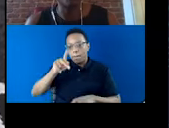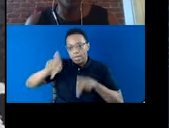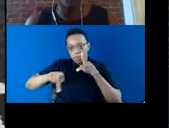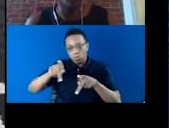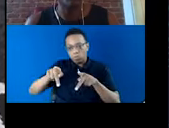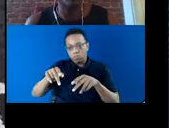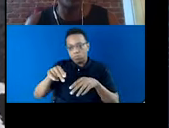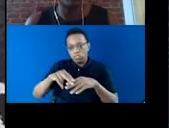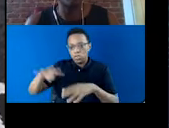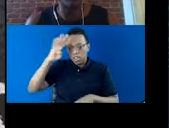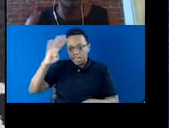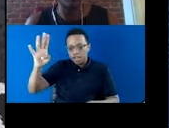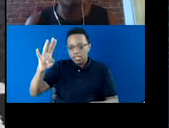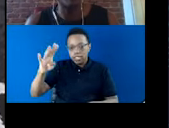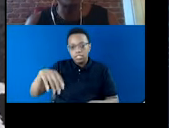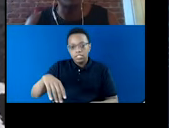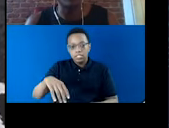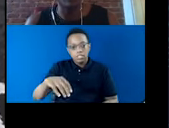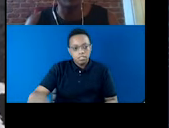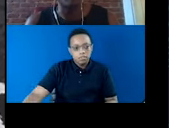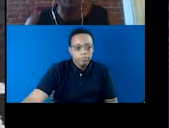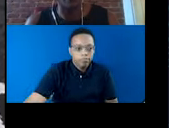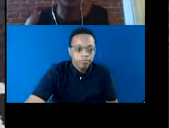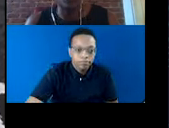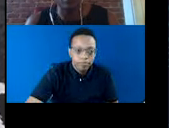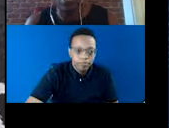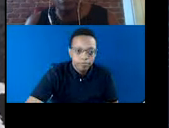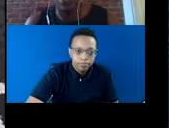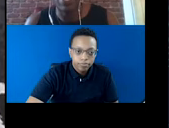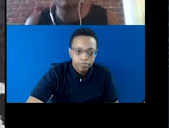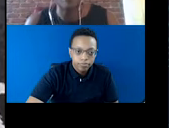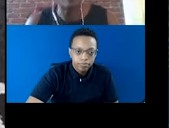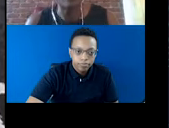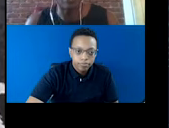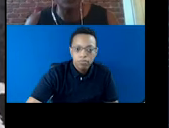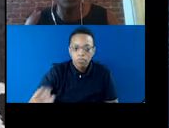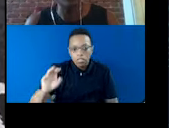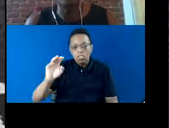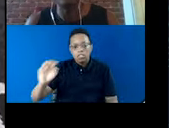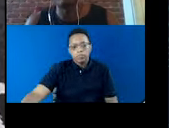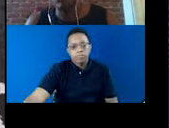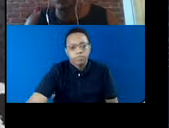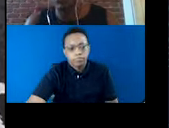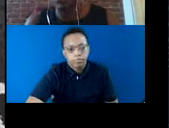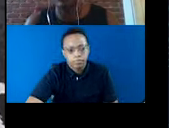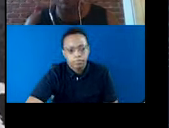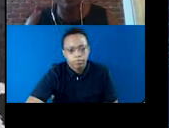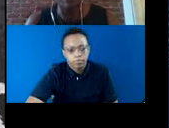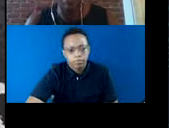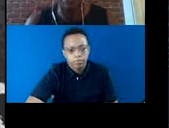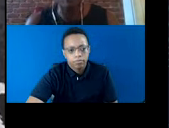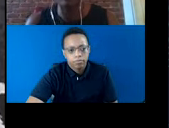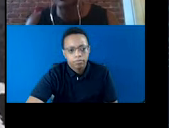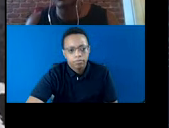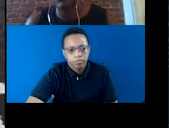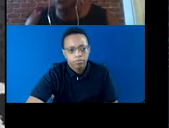inventing Vodun. So they are in Benin. Mawulisa is a bi-gender deity, has masculine energies and feminine energies,